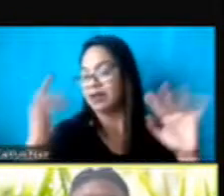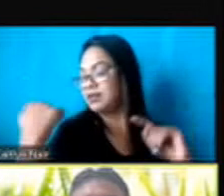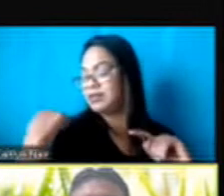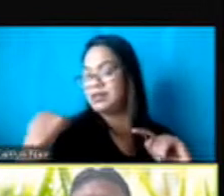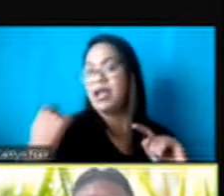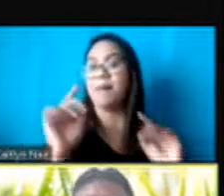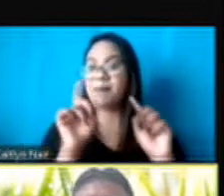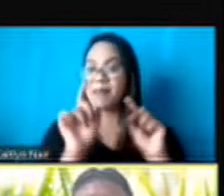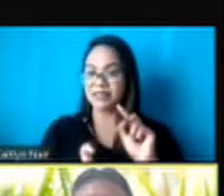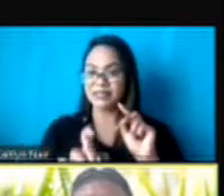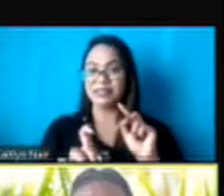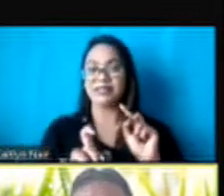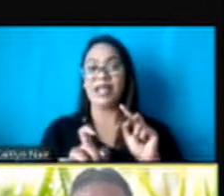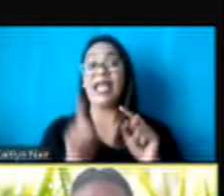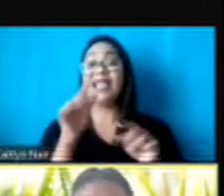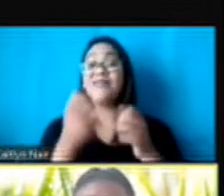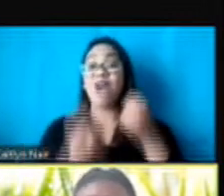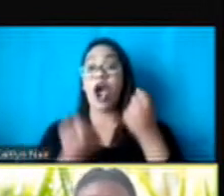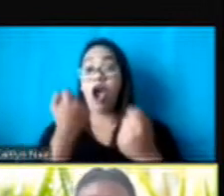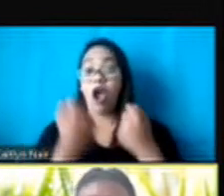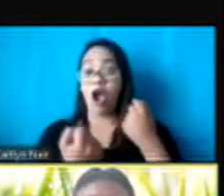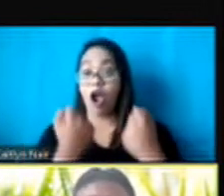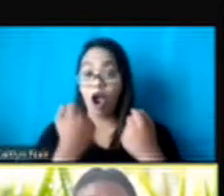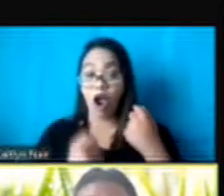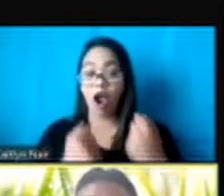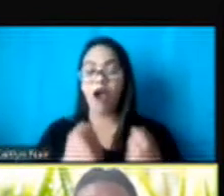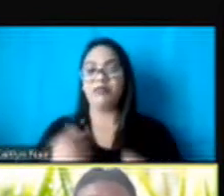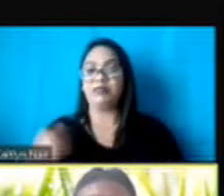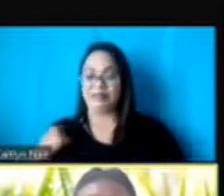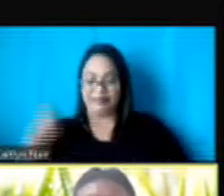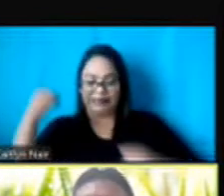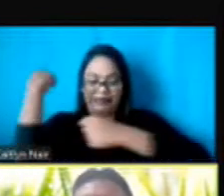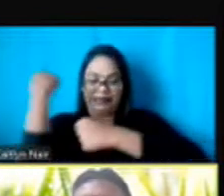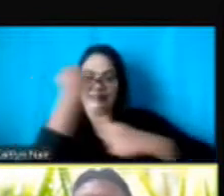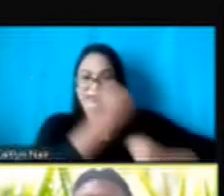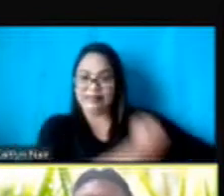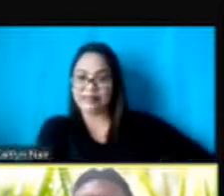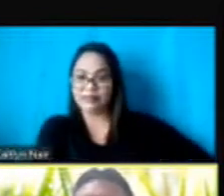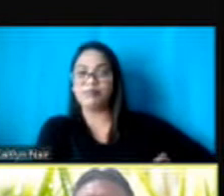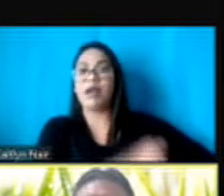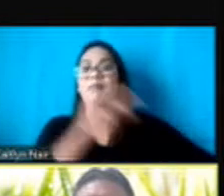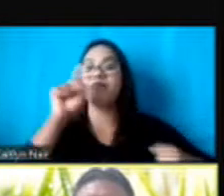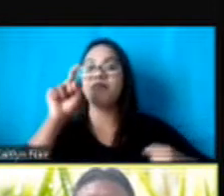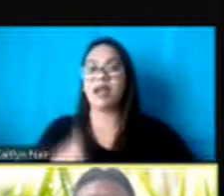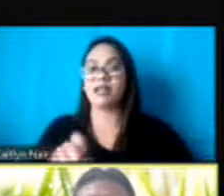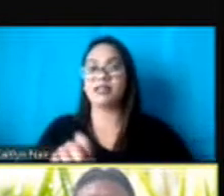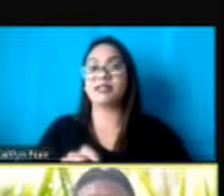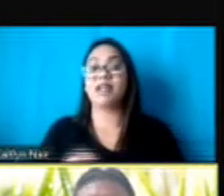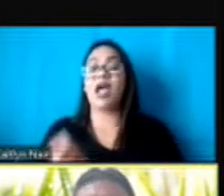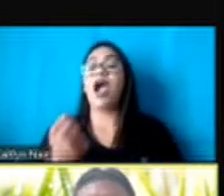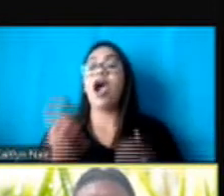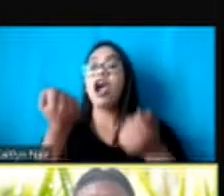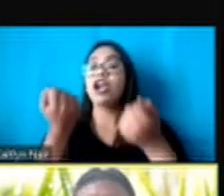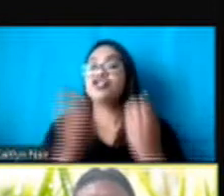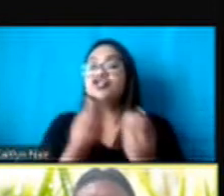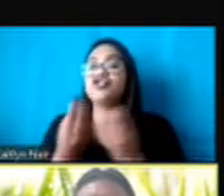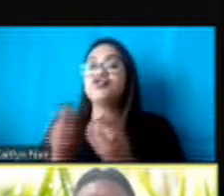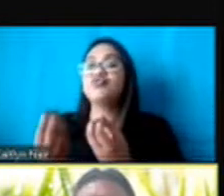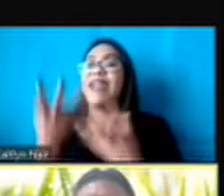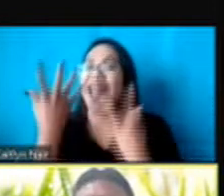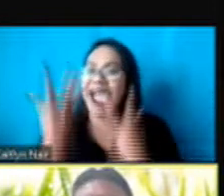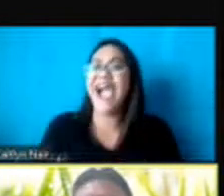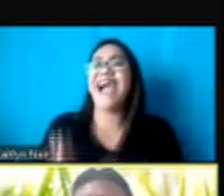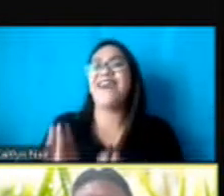in the car with you, seat belts, baby chairs, these prevent